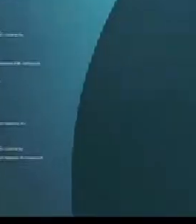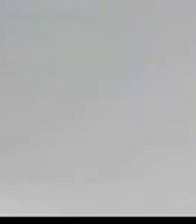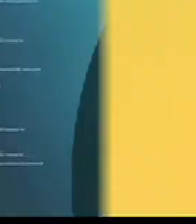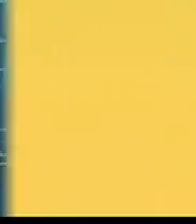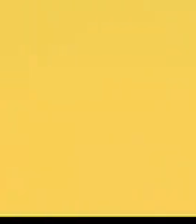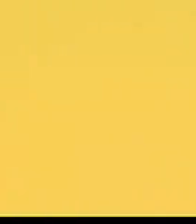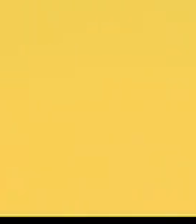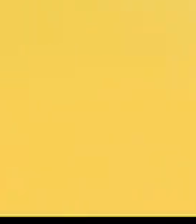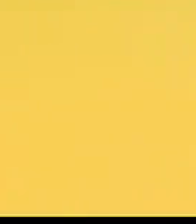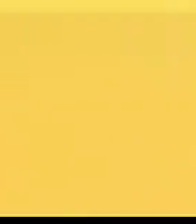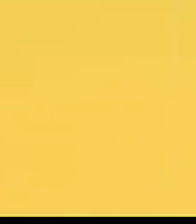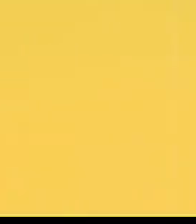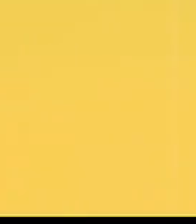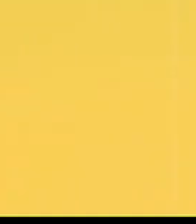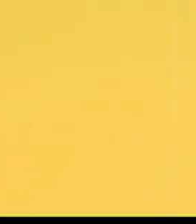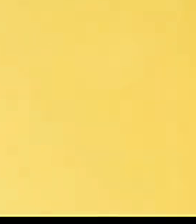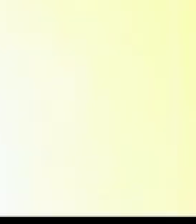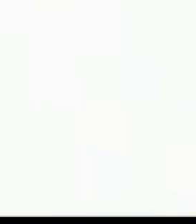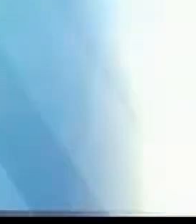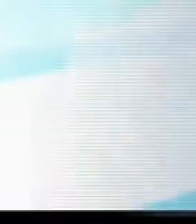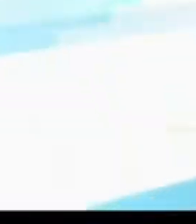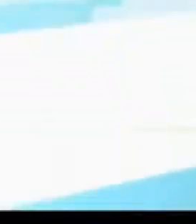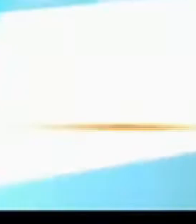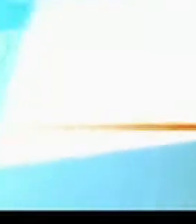Now in HD.